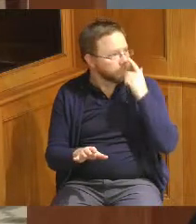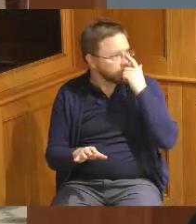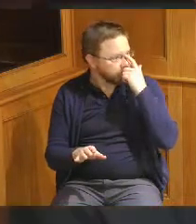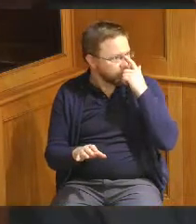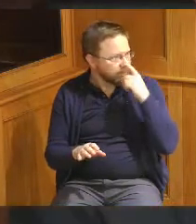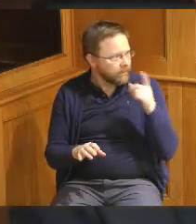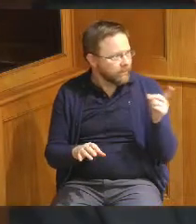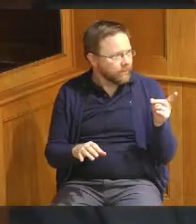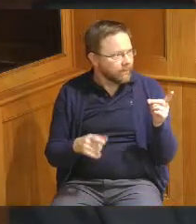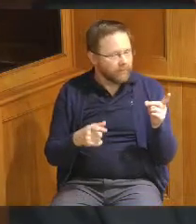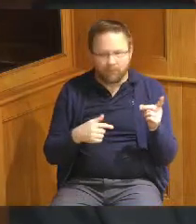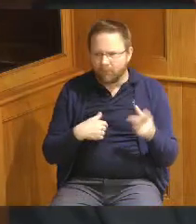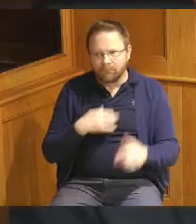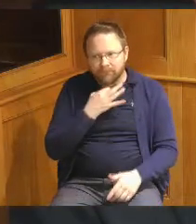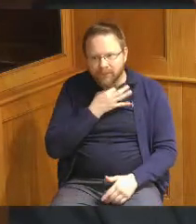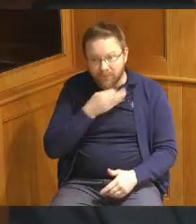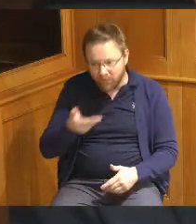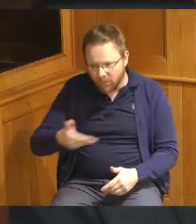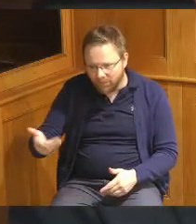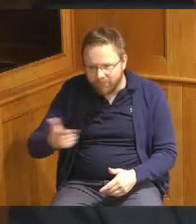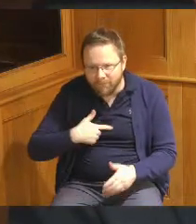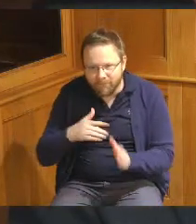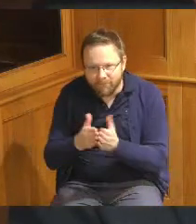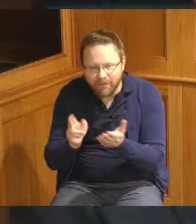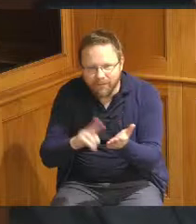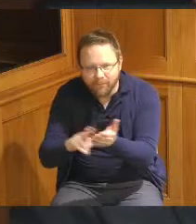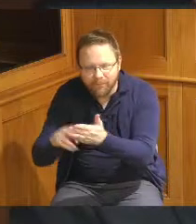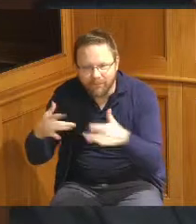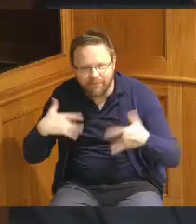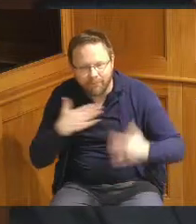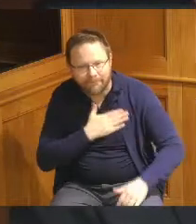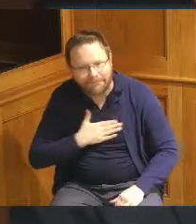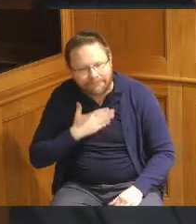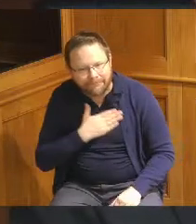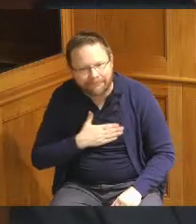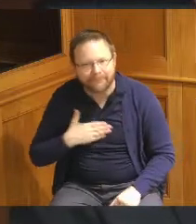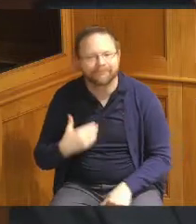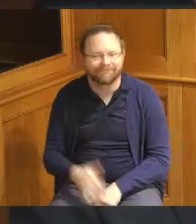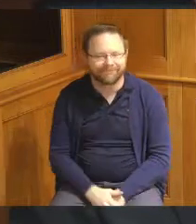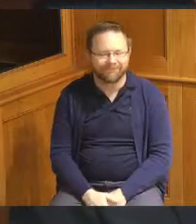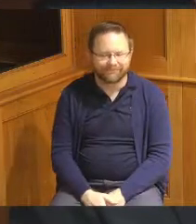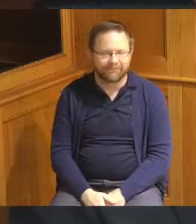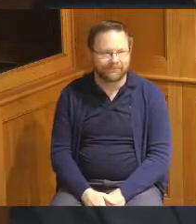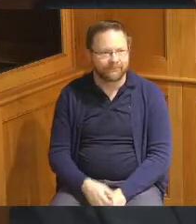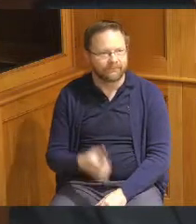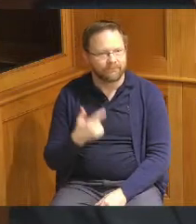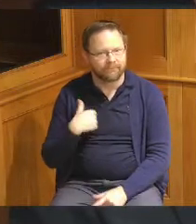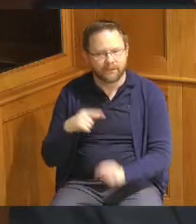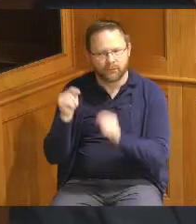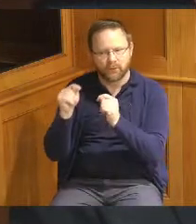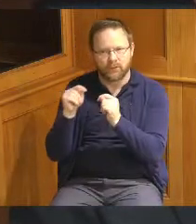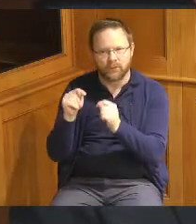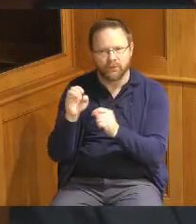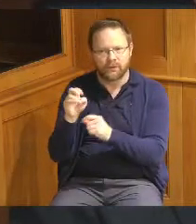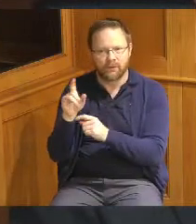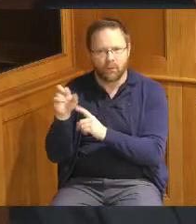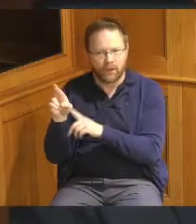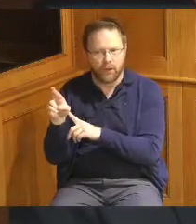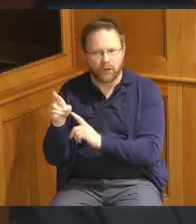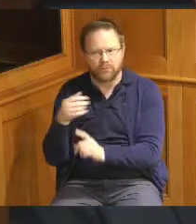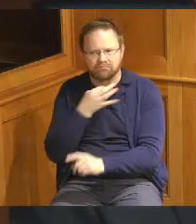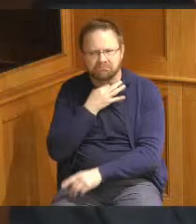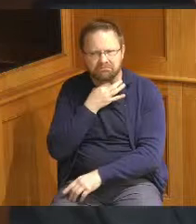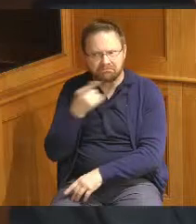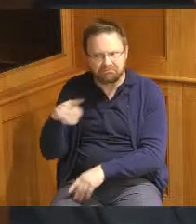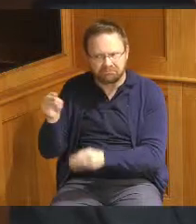about you, but I'd like to be invited to the book signings. Yes, absolutely. So that we can have you. because we tutor down at Euler, and I'd love to have them have some